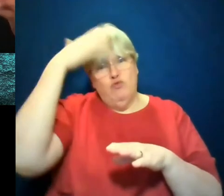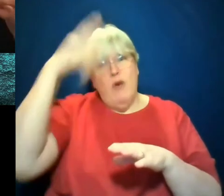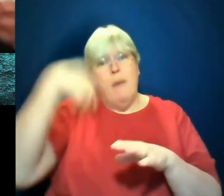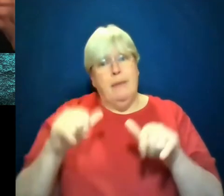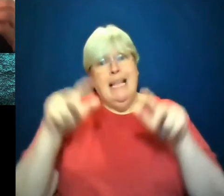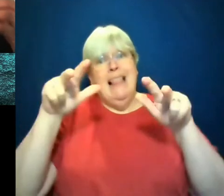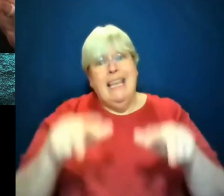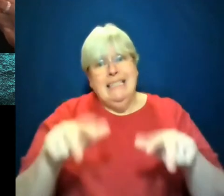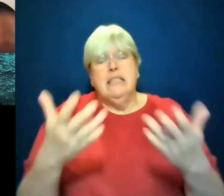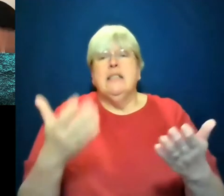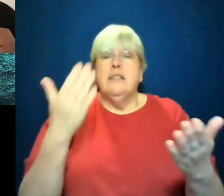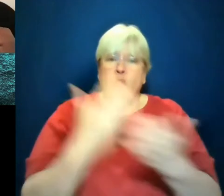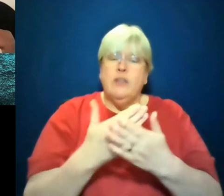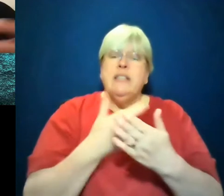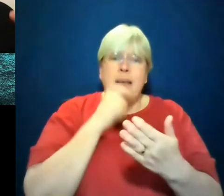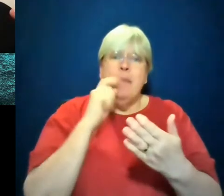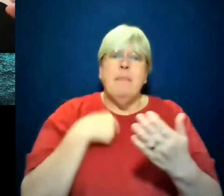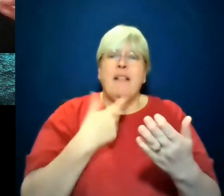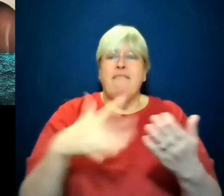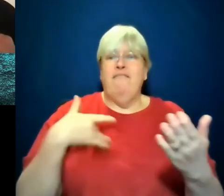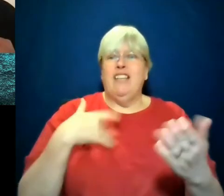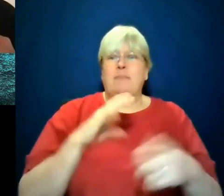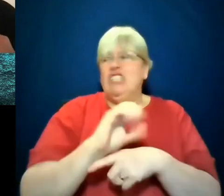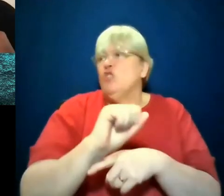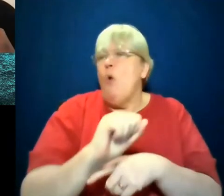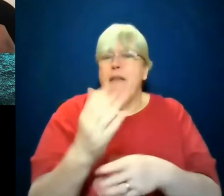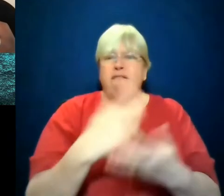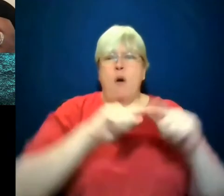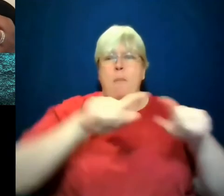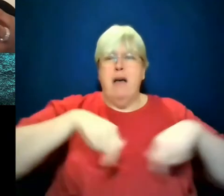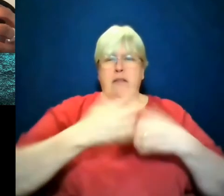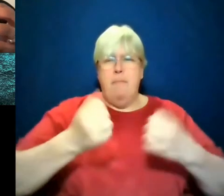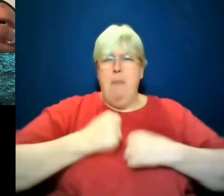say about people feeling like things are being taken from us, things that belong to us.